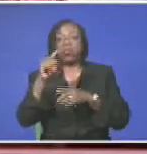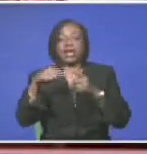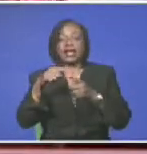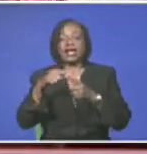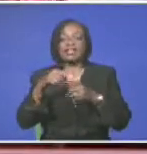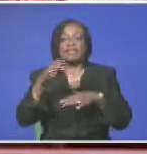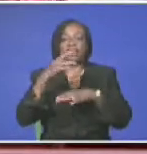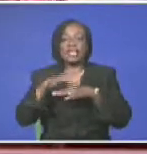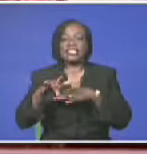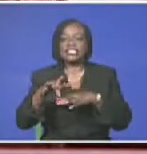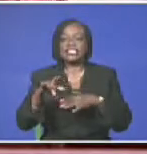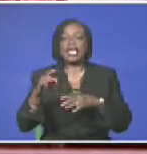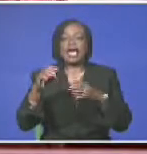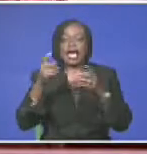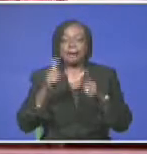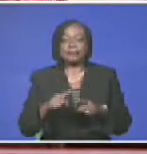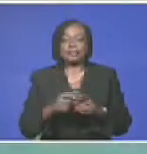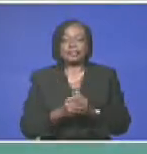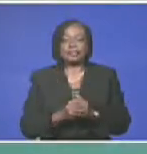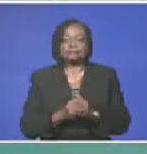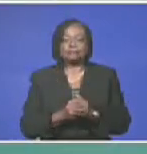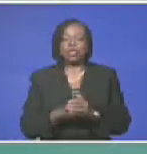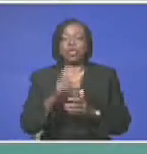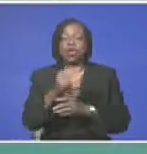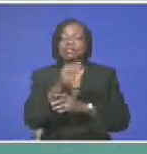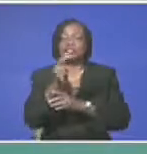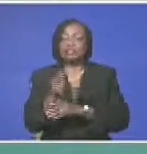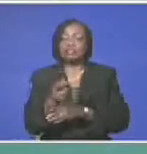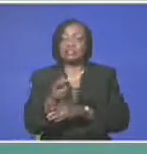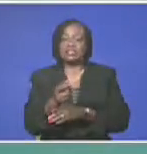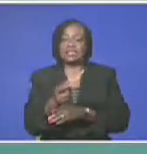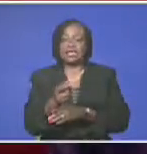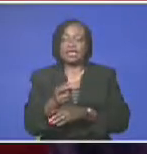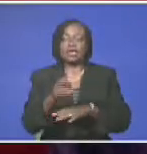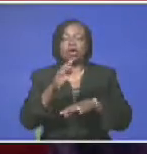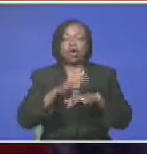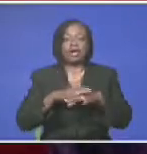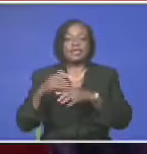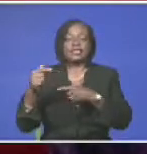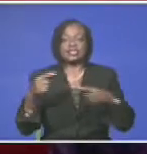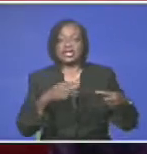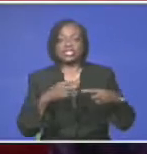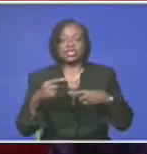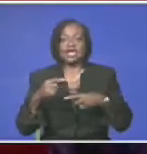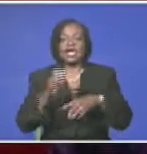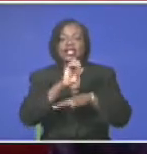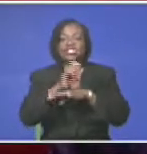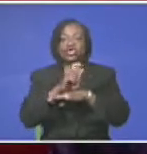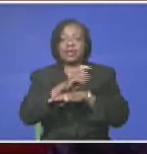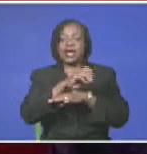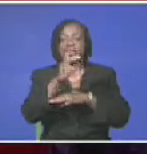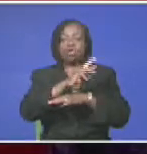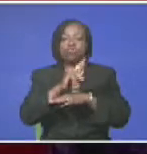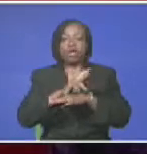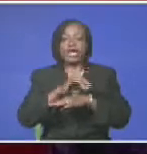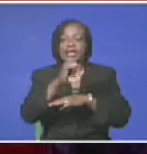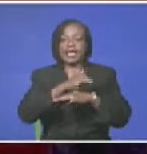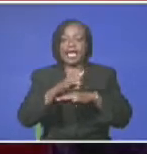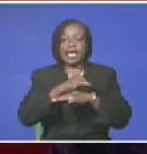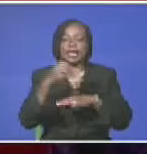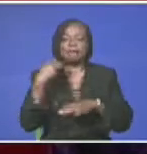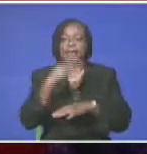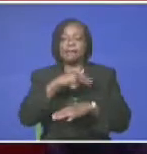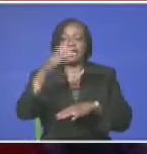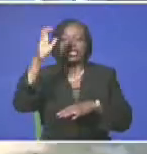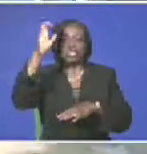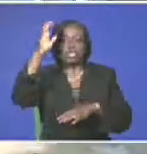On Thursday, during debate in the House of Assembly on the government's Grand Lucayan Resolution, Exum and Ragged Island Member of Parliament Chester Cooper also brought up